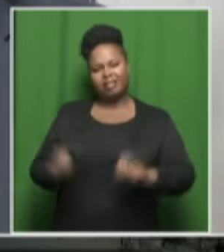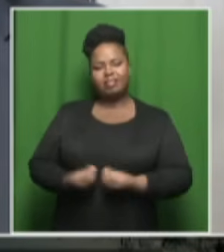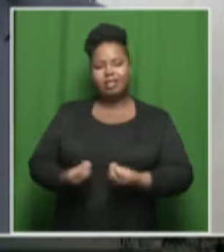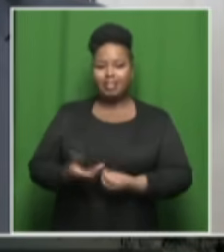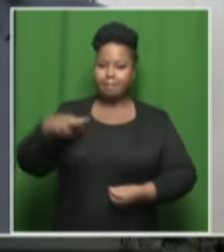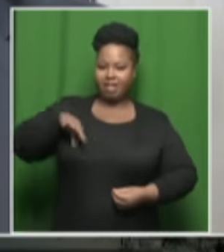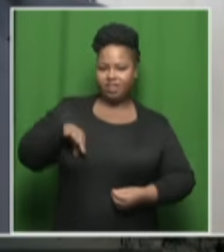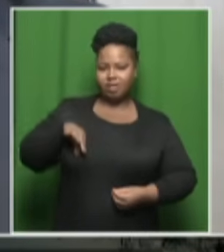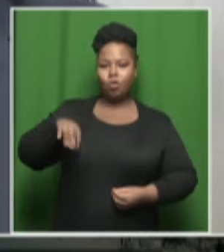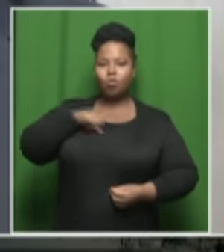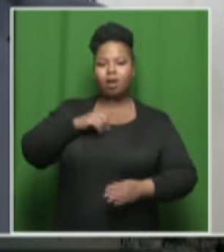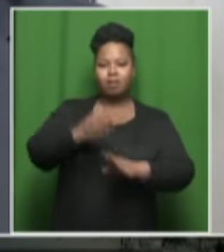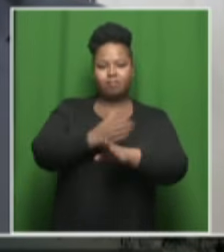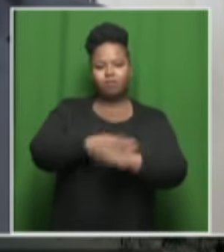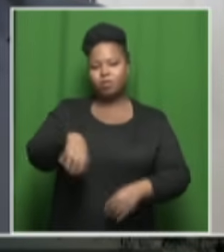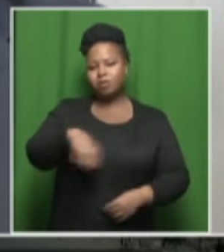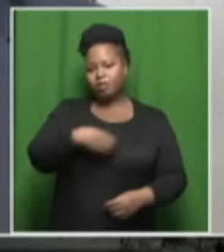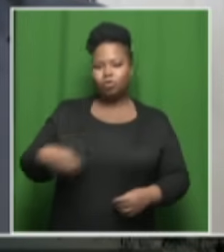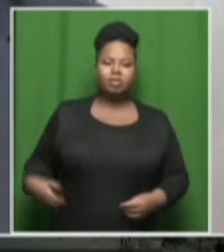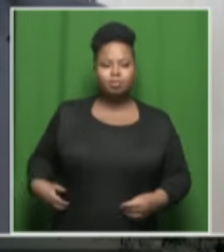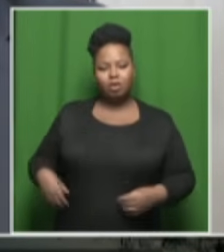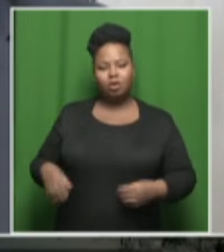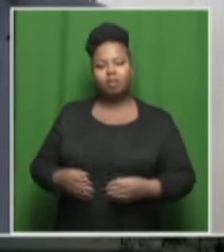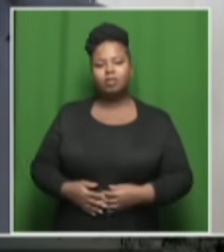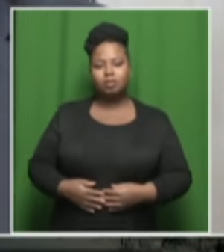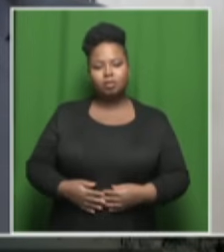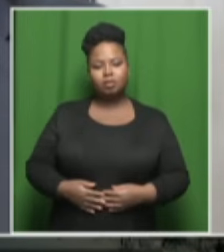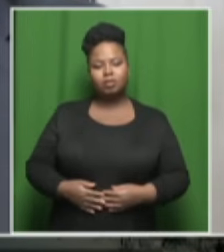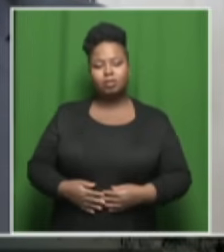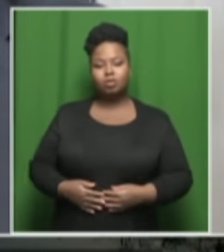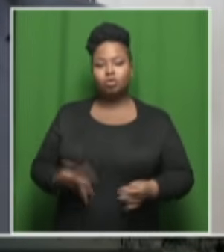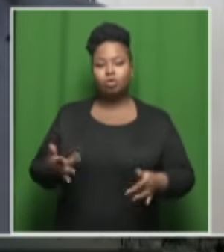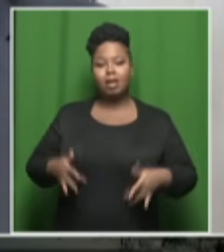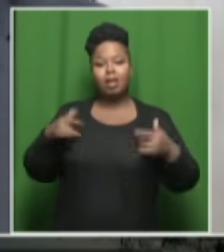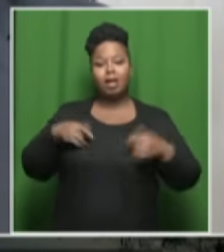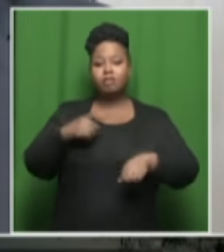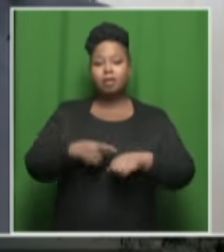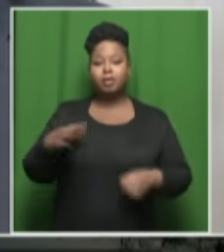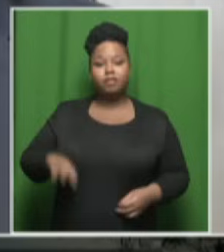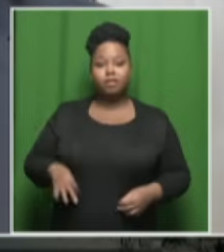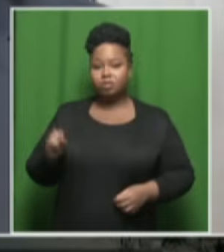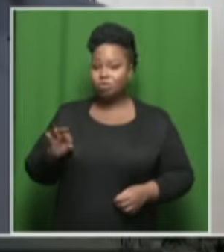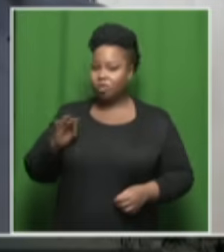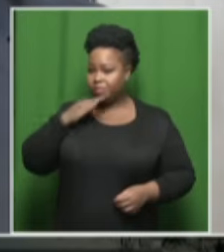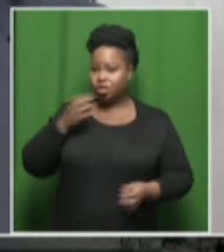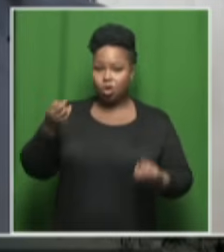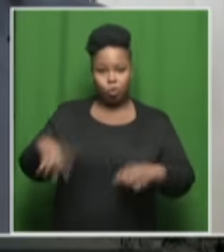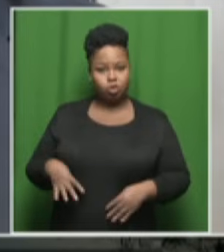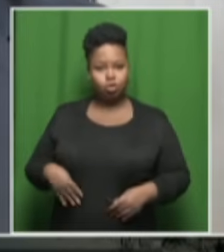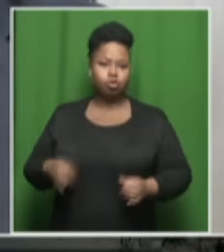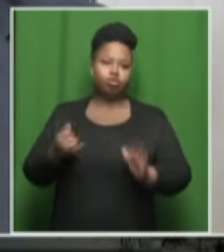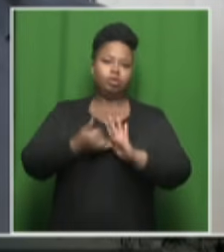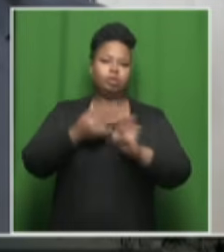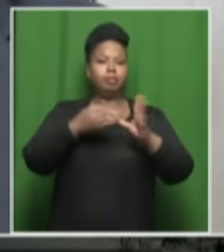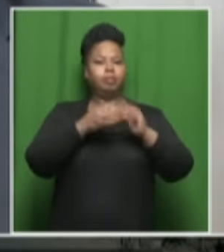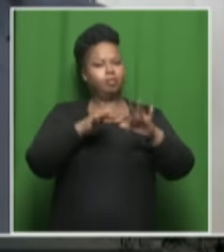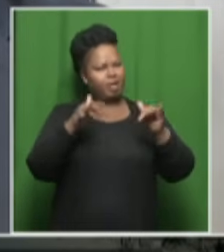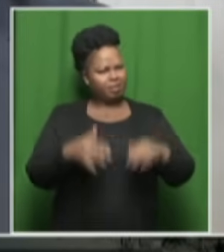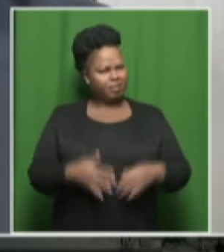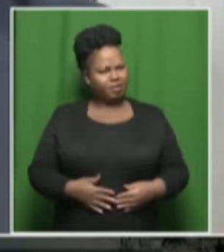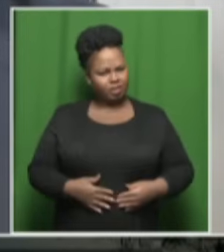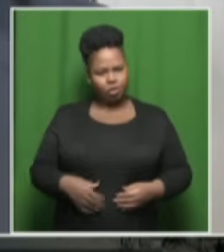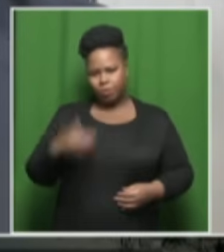with being a past president that is a lifetime benefit. The threat of him losing that versus just becoming an MP, who